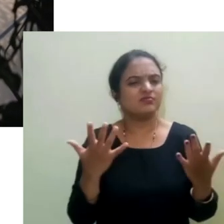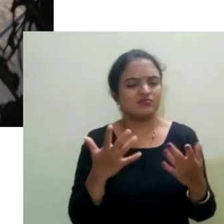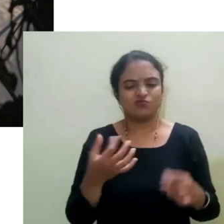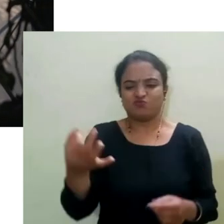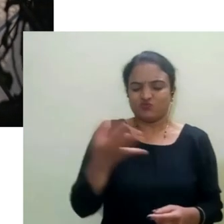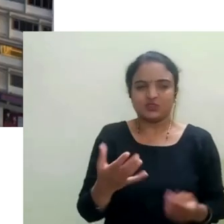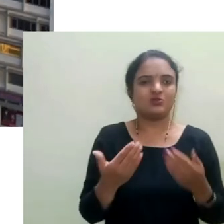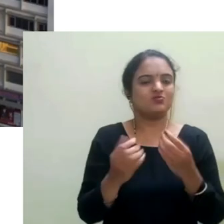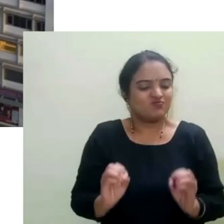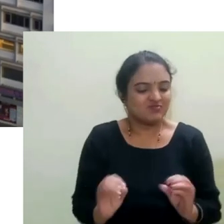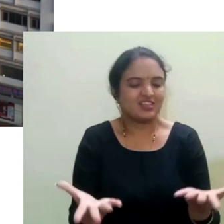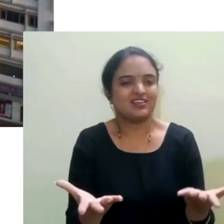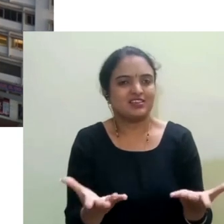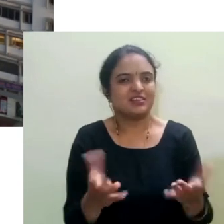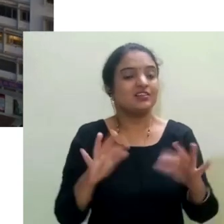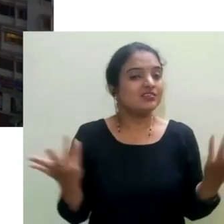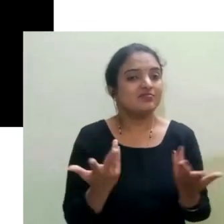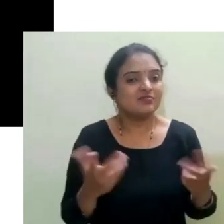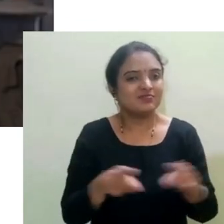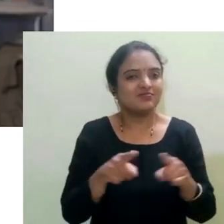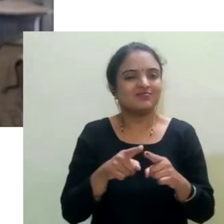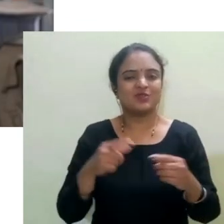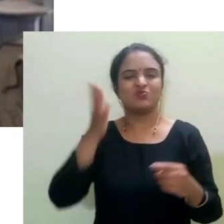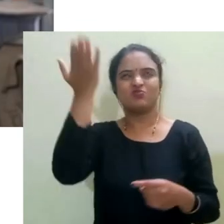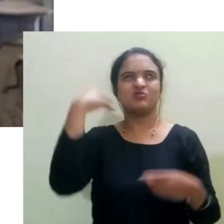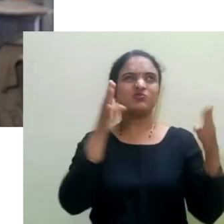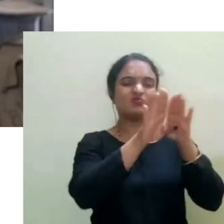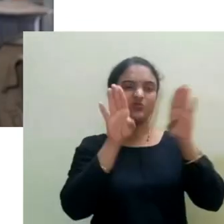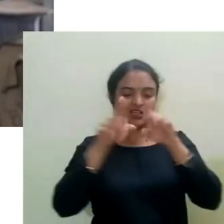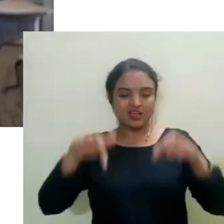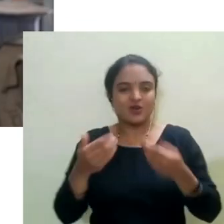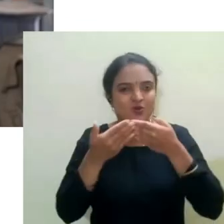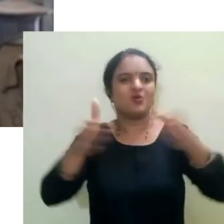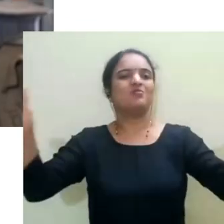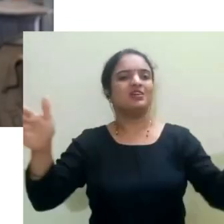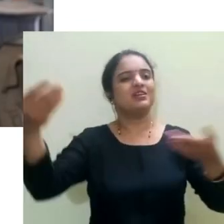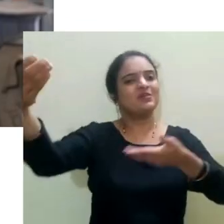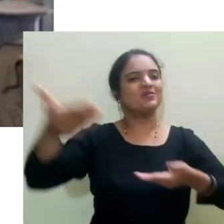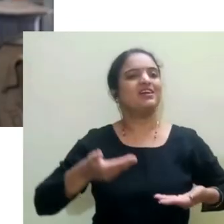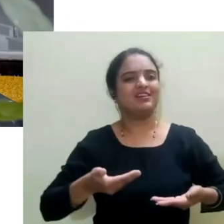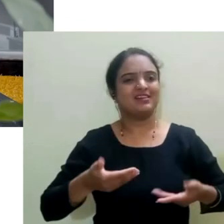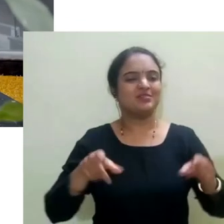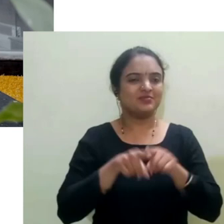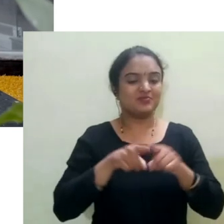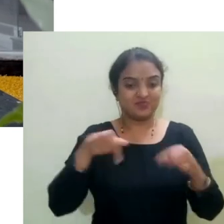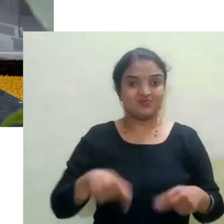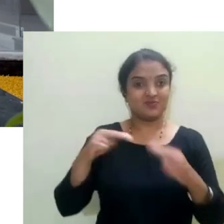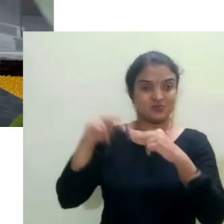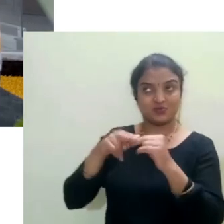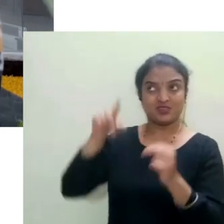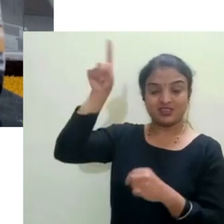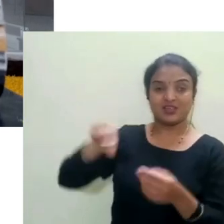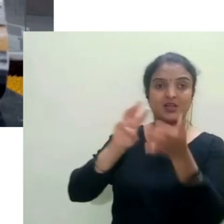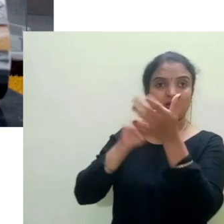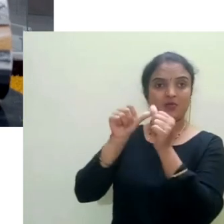Here we are, at yet another beginning, to open those very doors that we then had to close. Today,